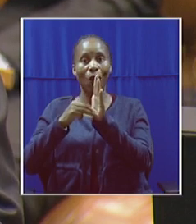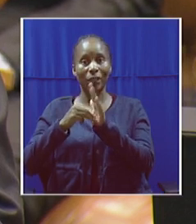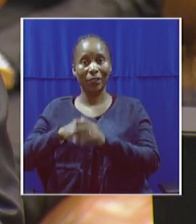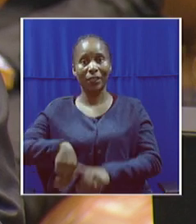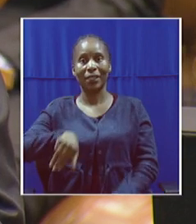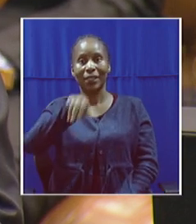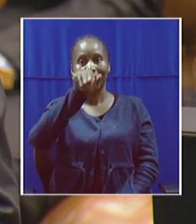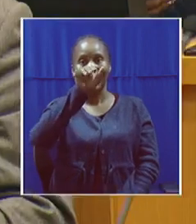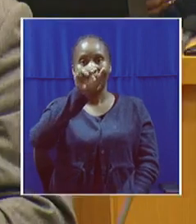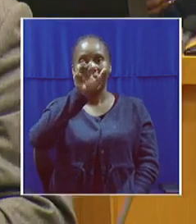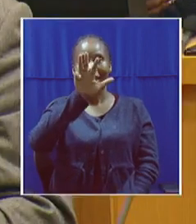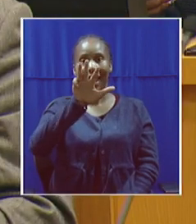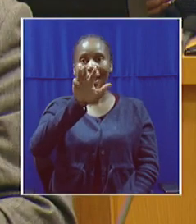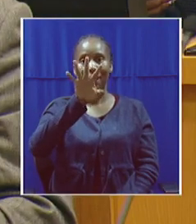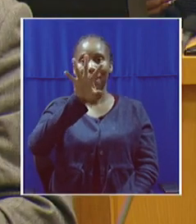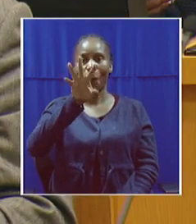940,000